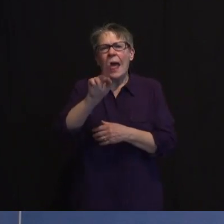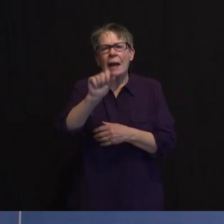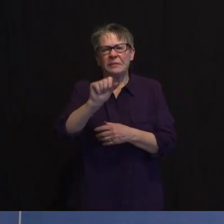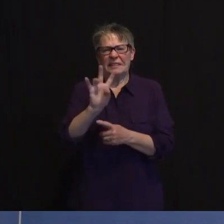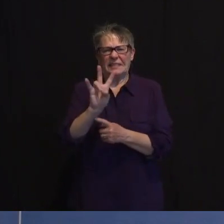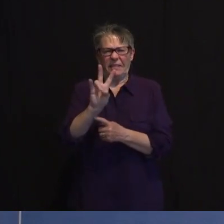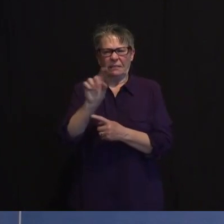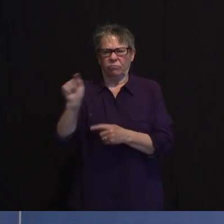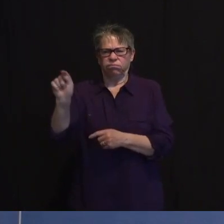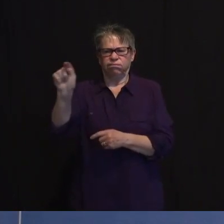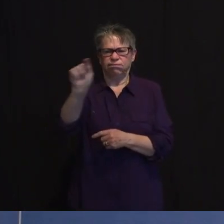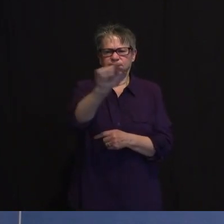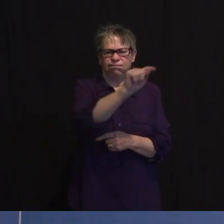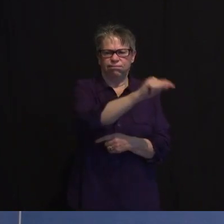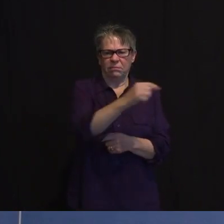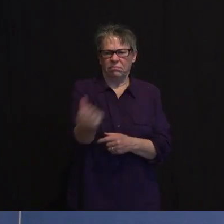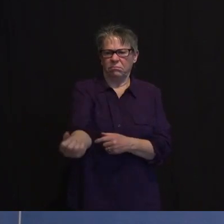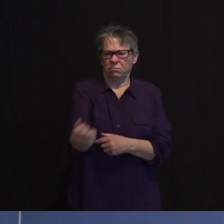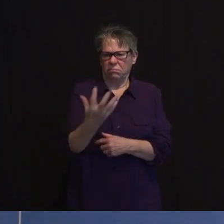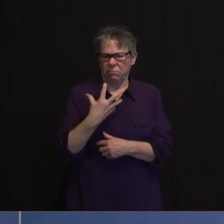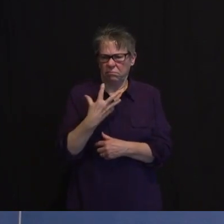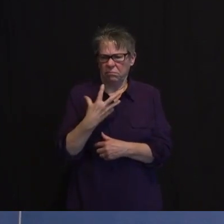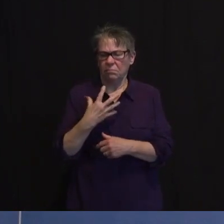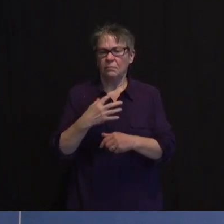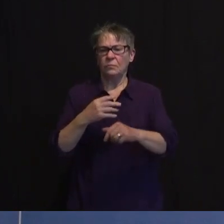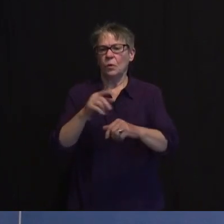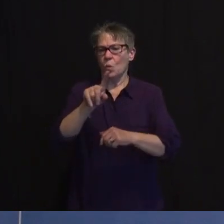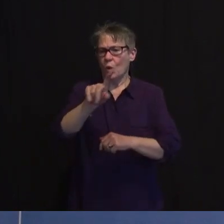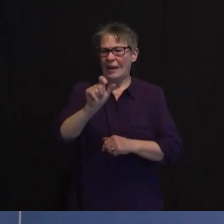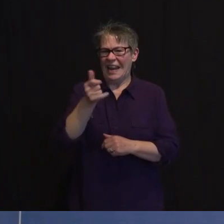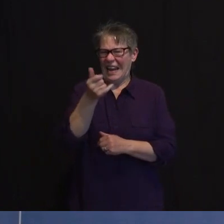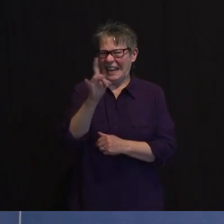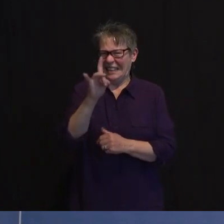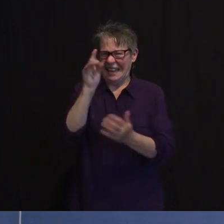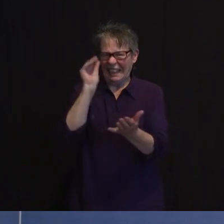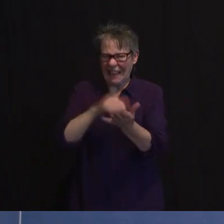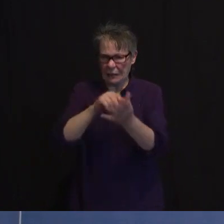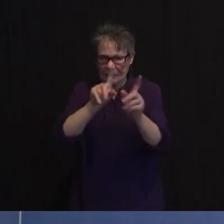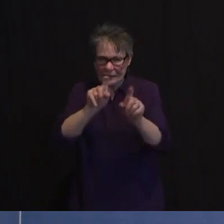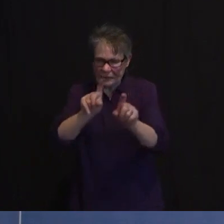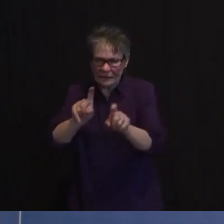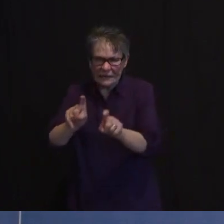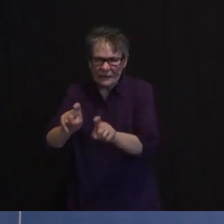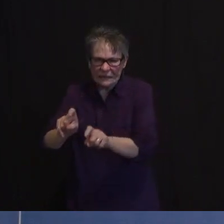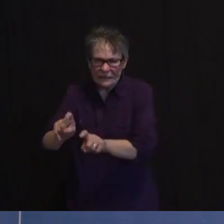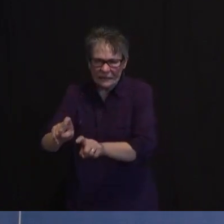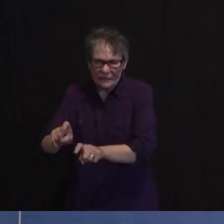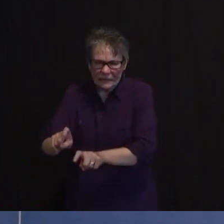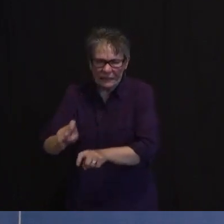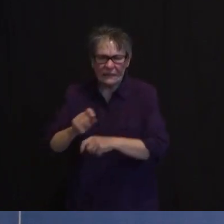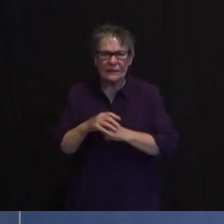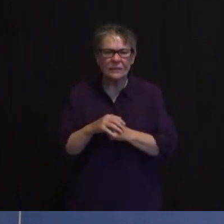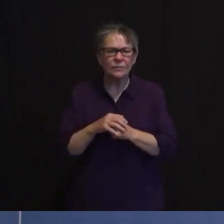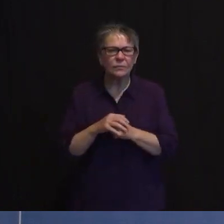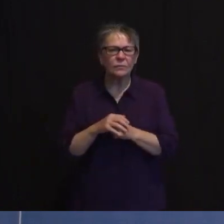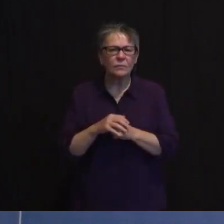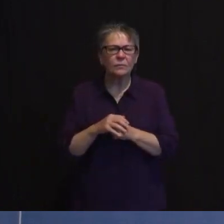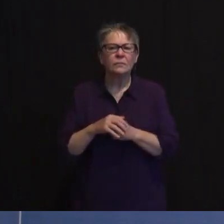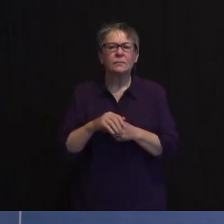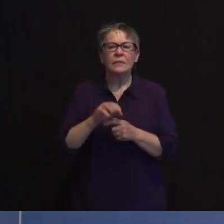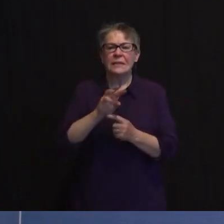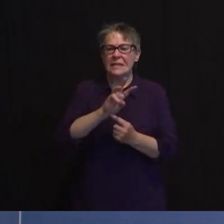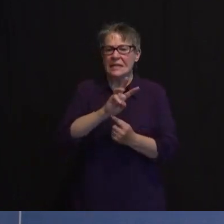118,000 were tested, and 54,600 came back positive. The positivity rate has gone up 2 percentage